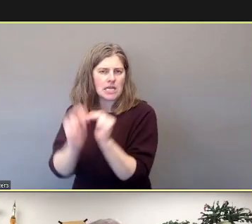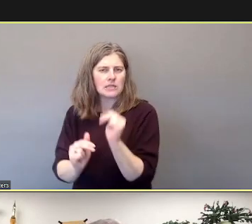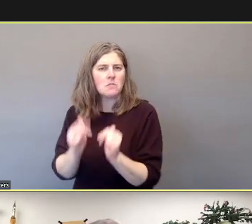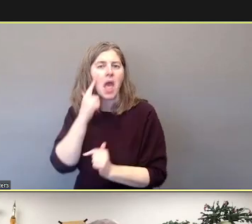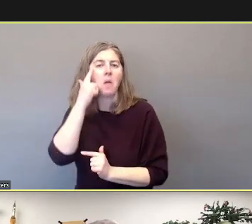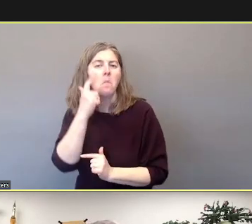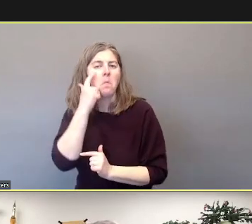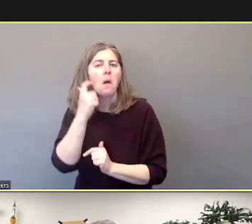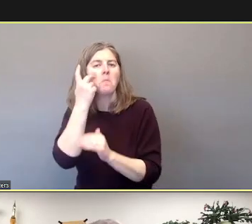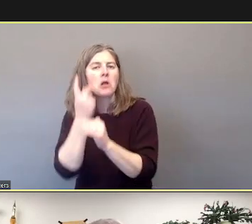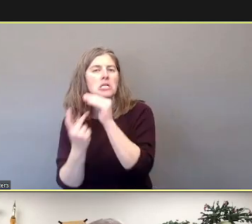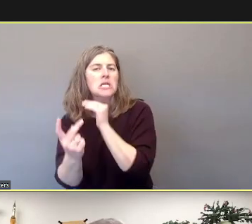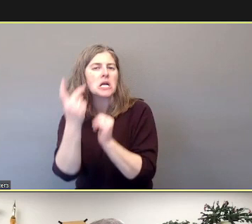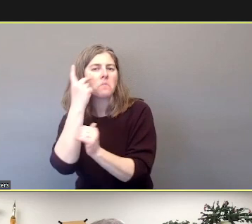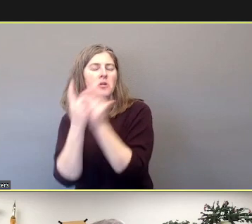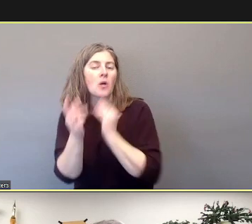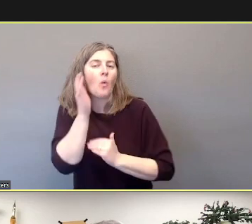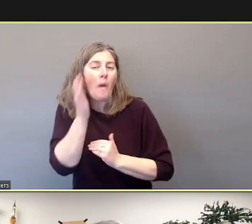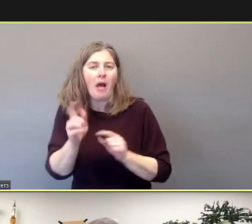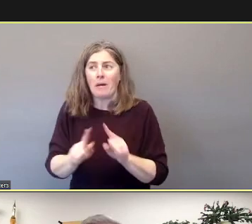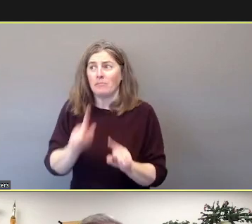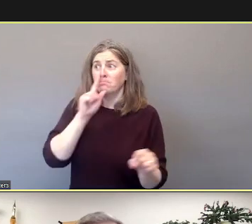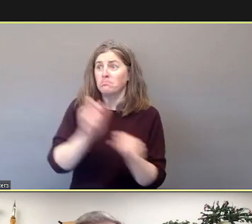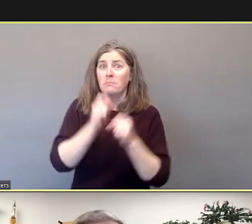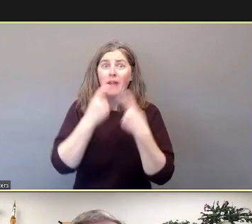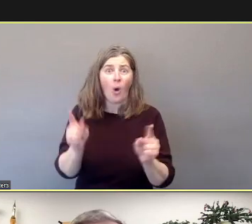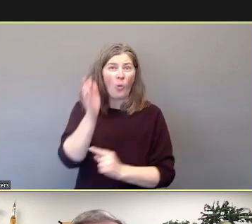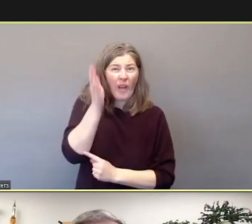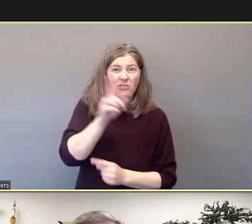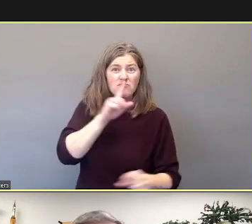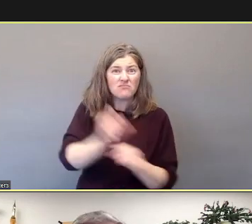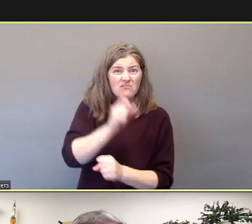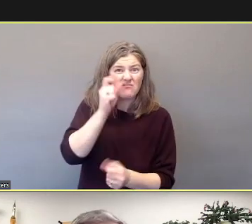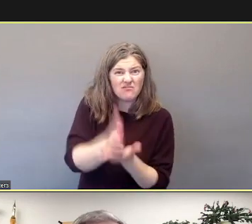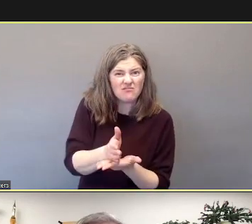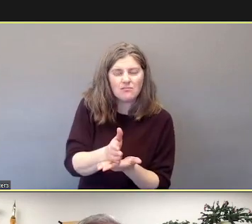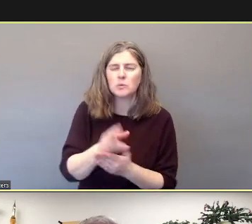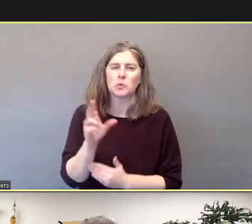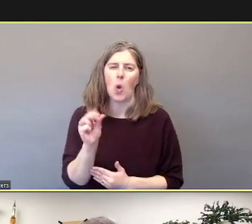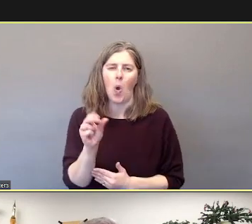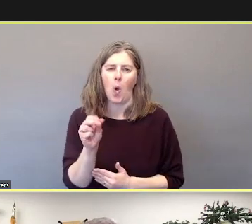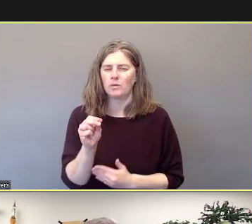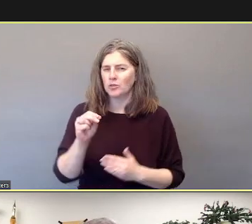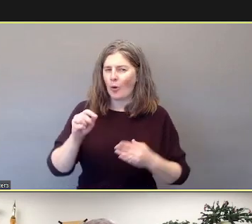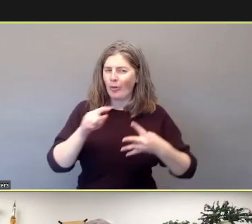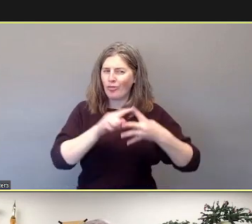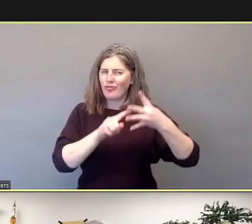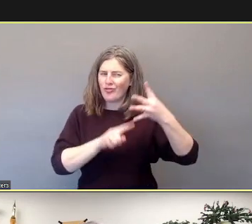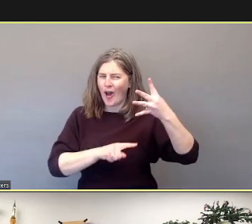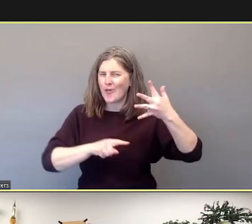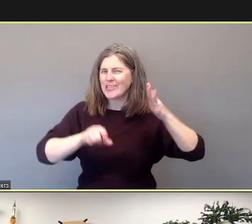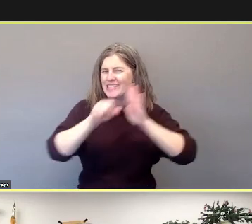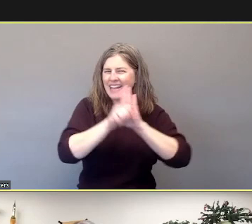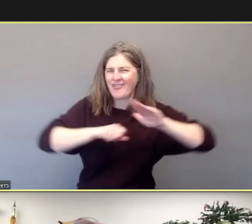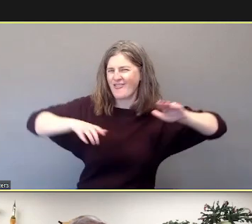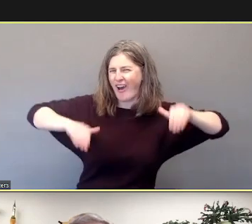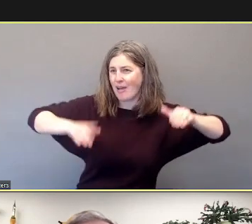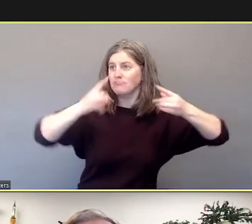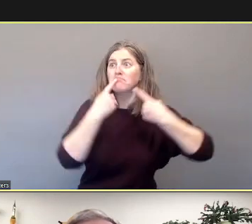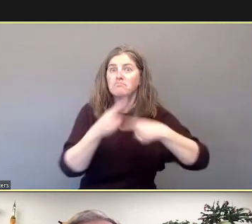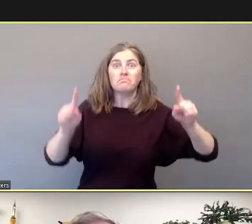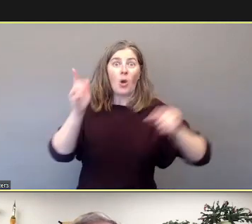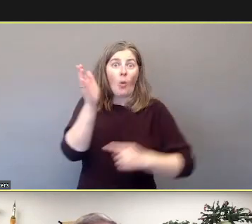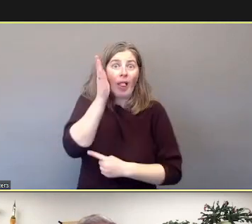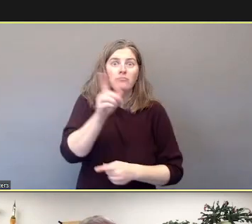those dates shown there. So number one, no one has actually ended the mask mandate. And then the second thing I like